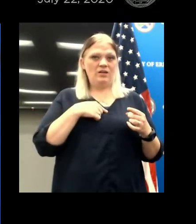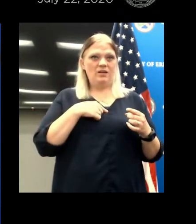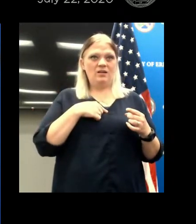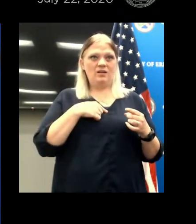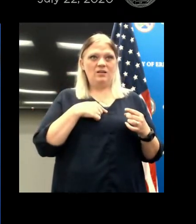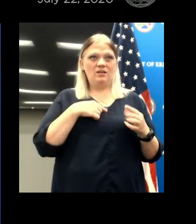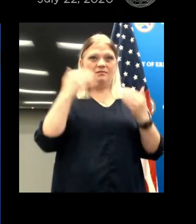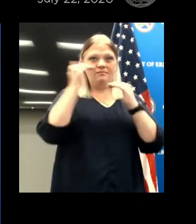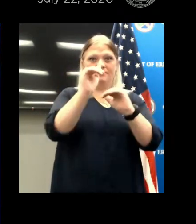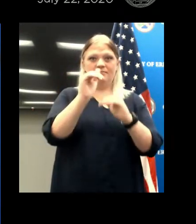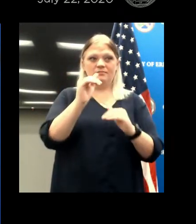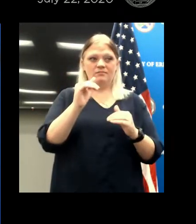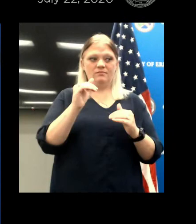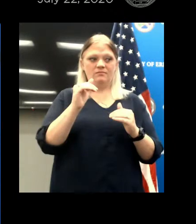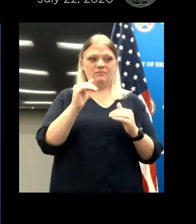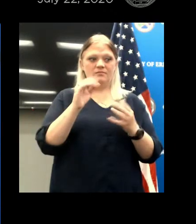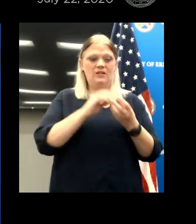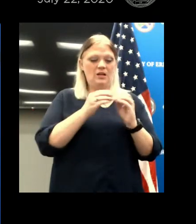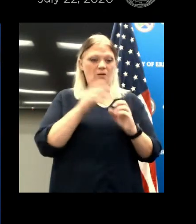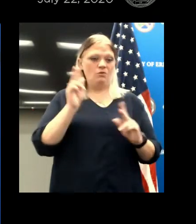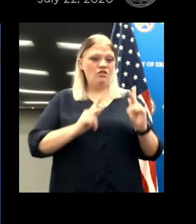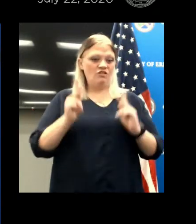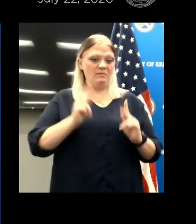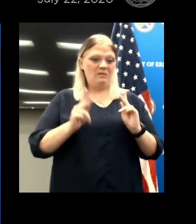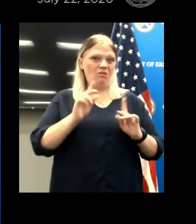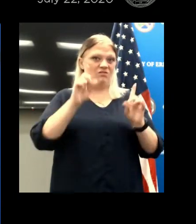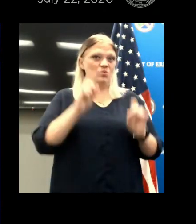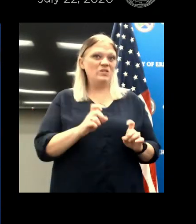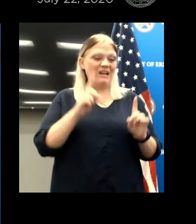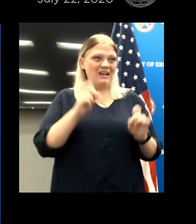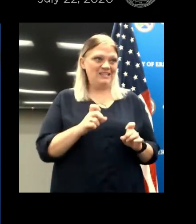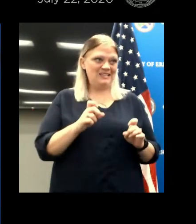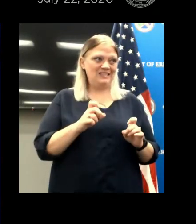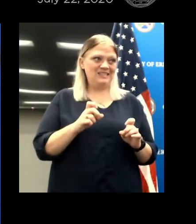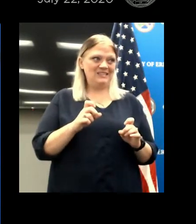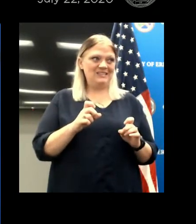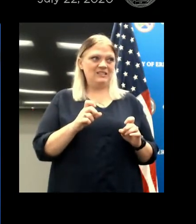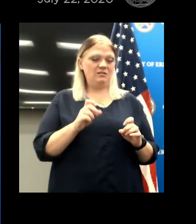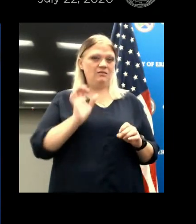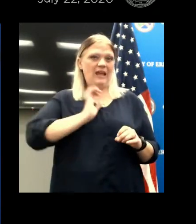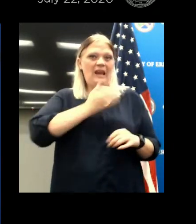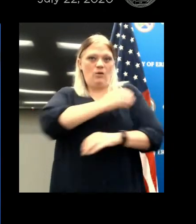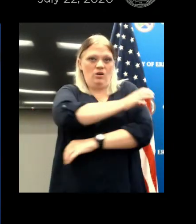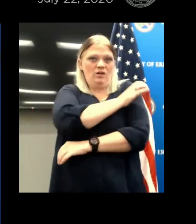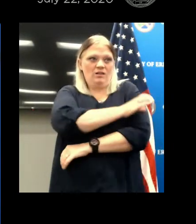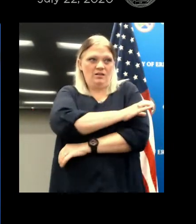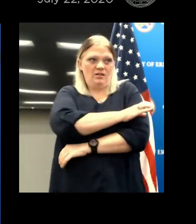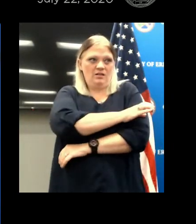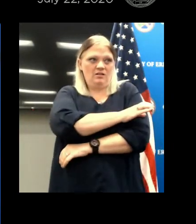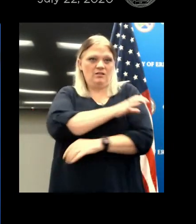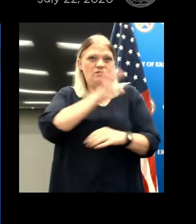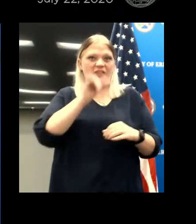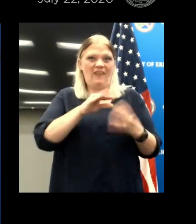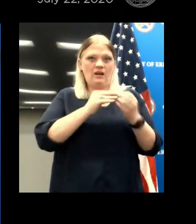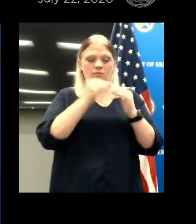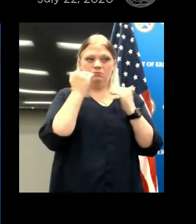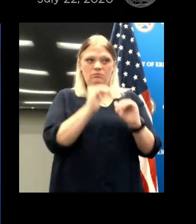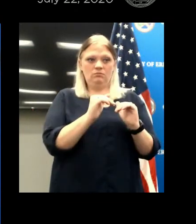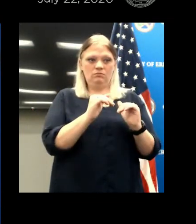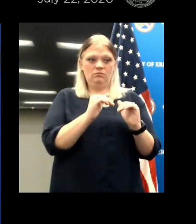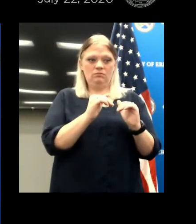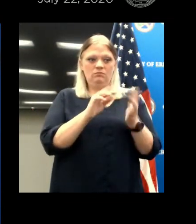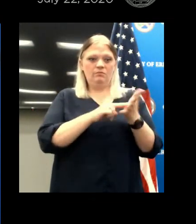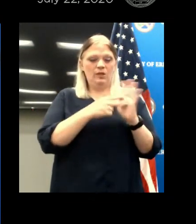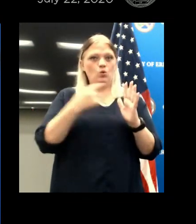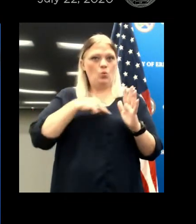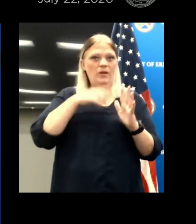of people that we're able to test at our specimen collection clinics to a number where the public health laboratory